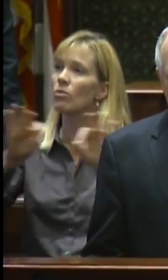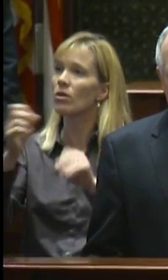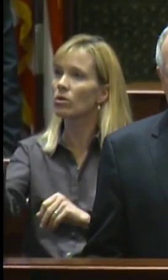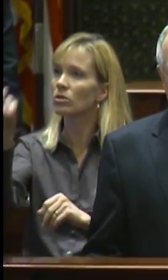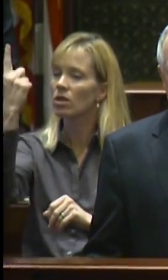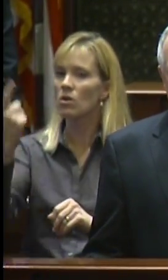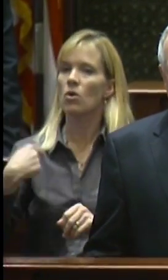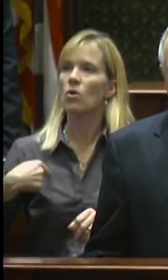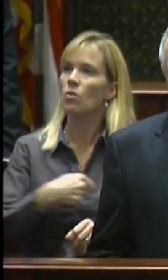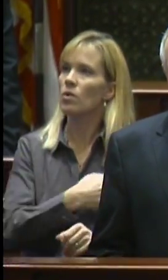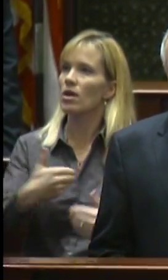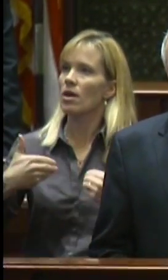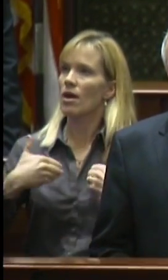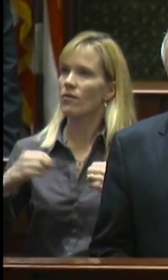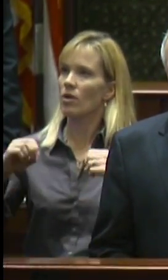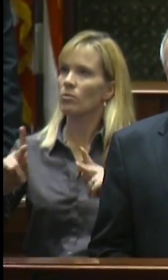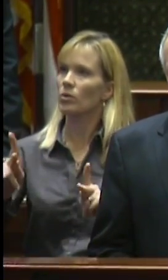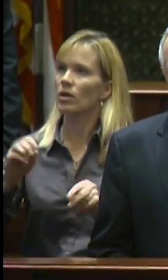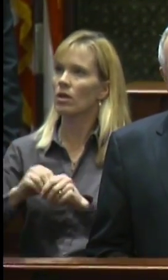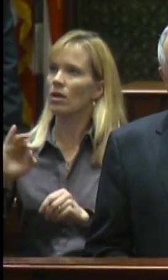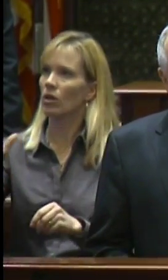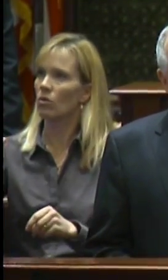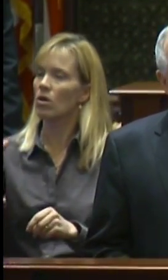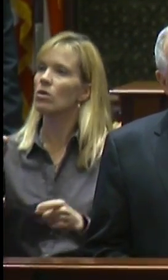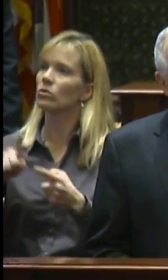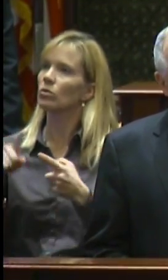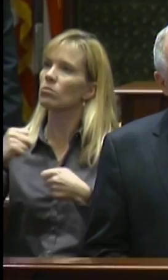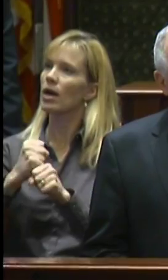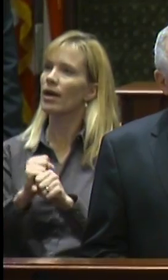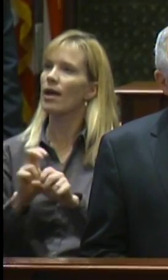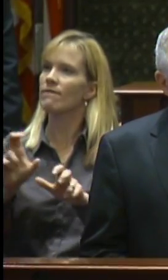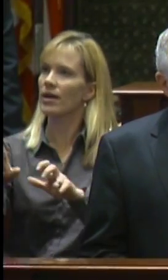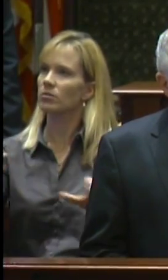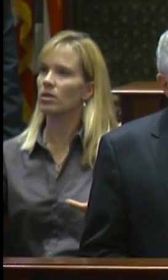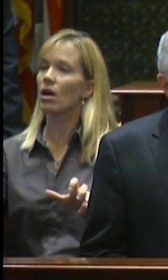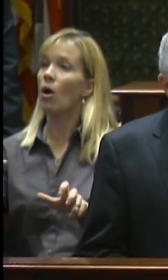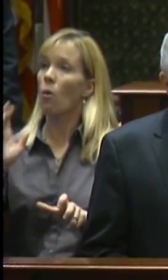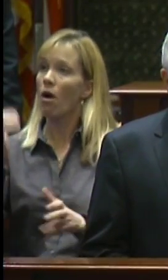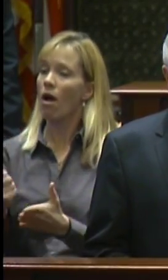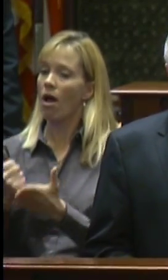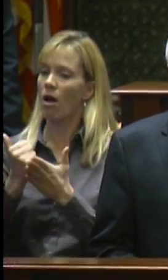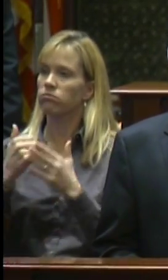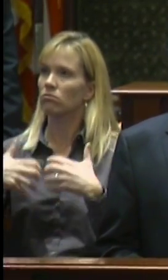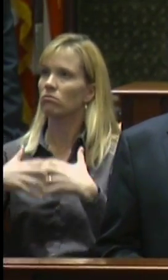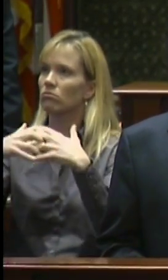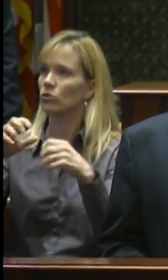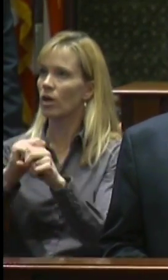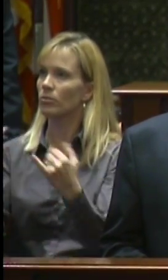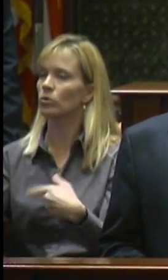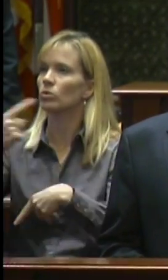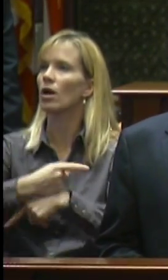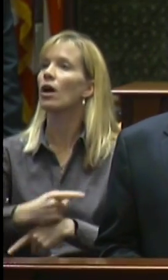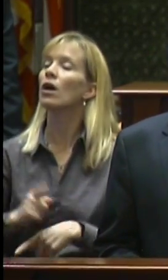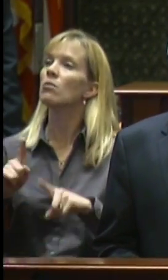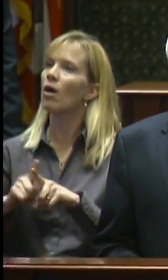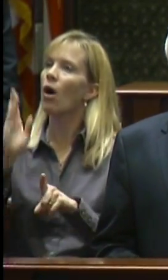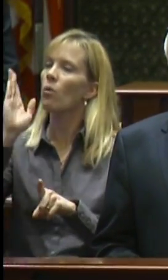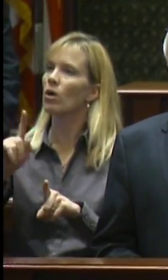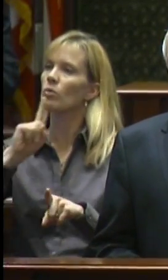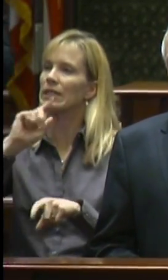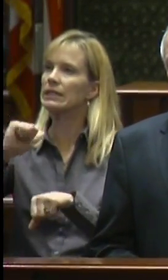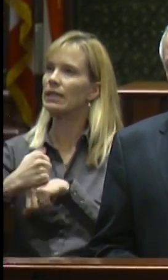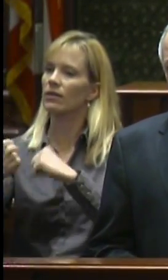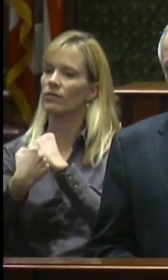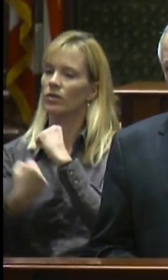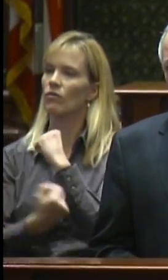understand that we have an opportunity in Illinois to make investments that will not only help create jobs today, but will set the foundation